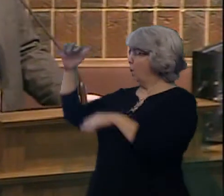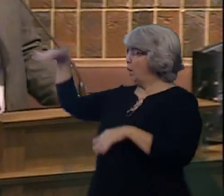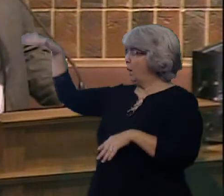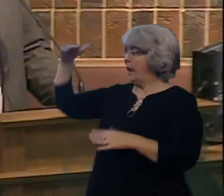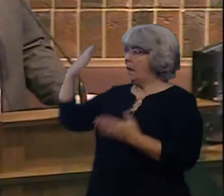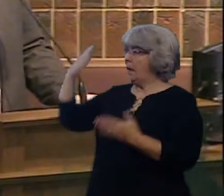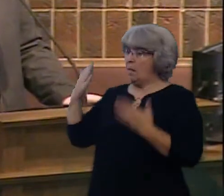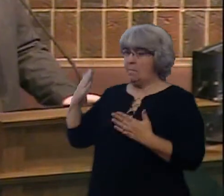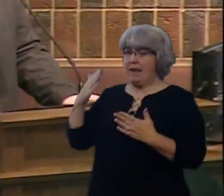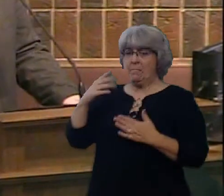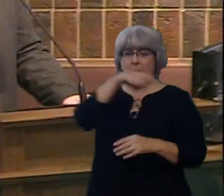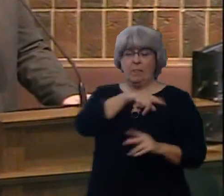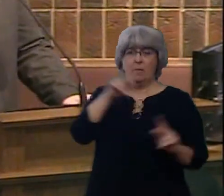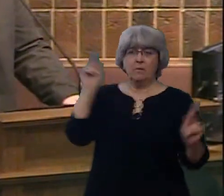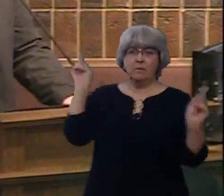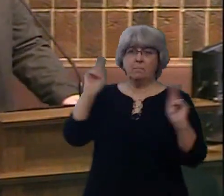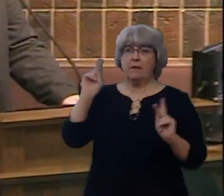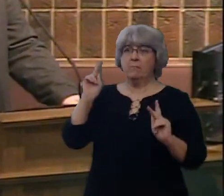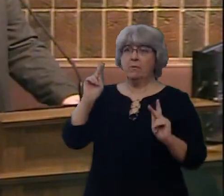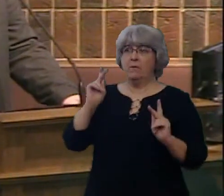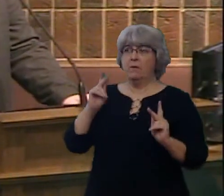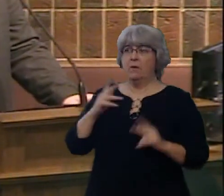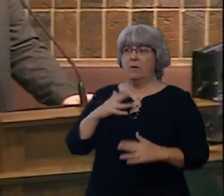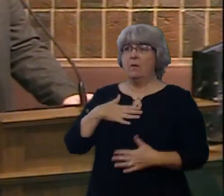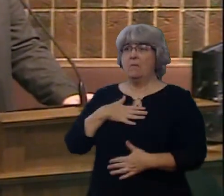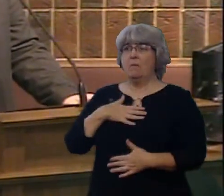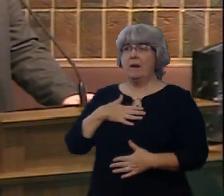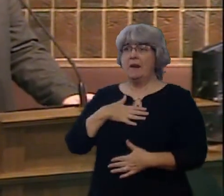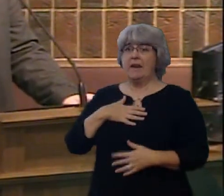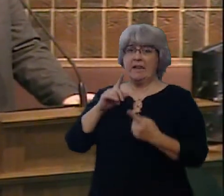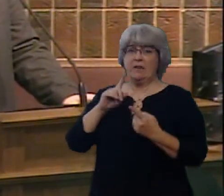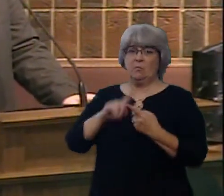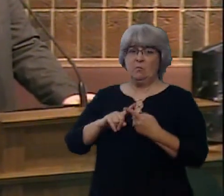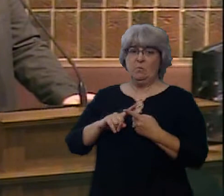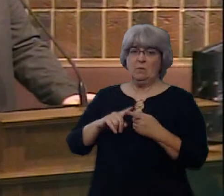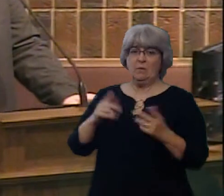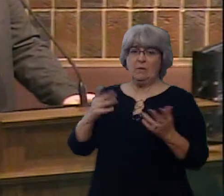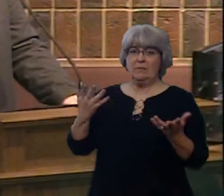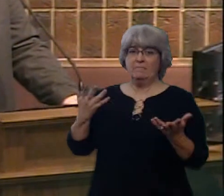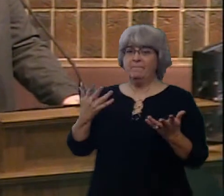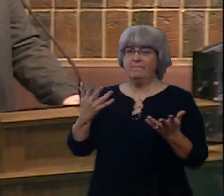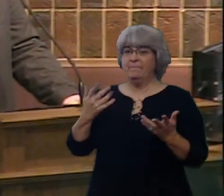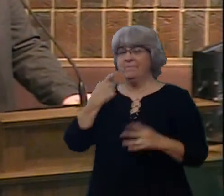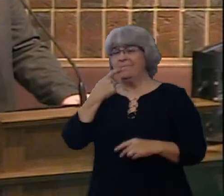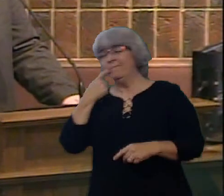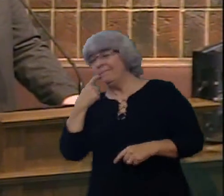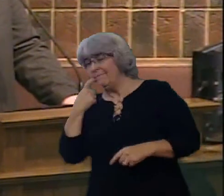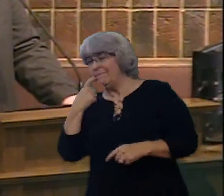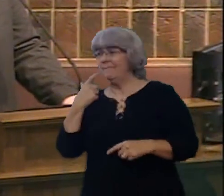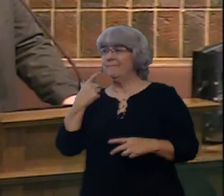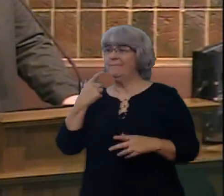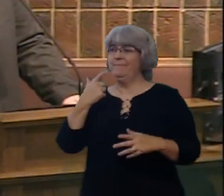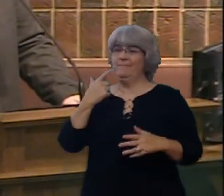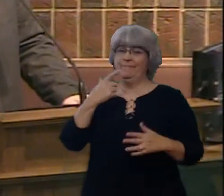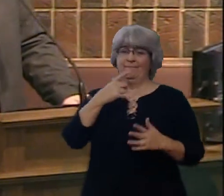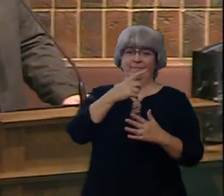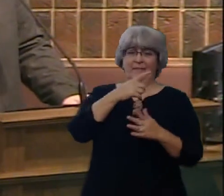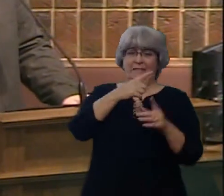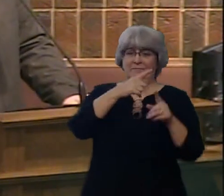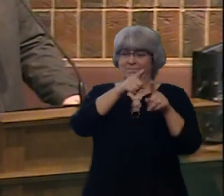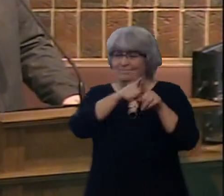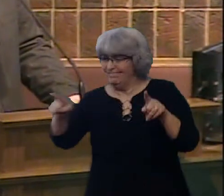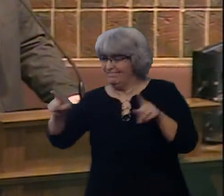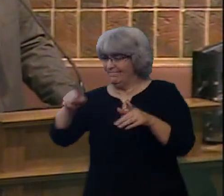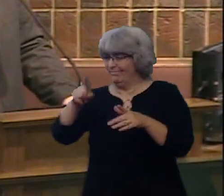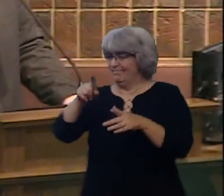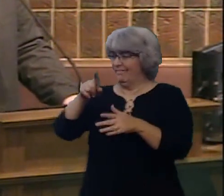worried about being drawn in by some of these things. They were worried about being drawn in by whether or